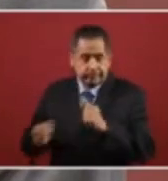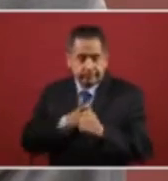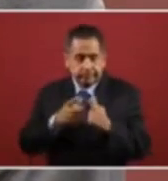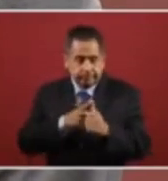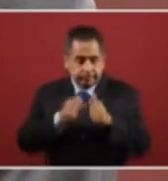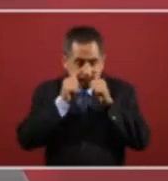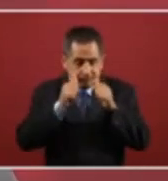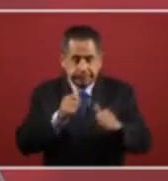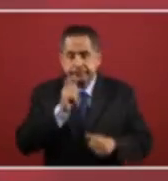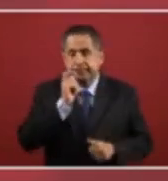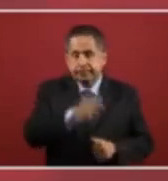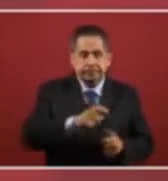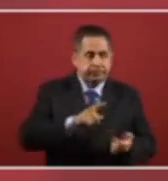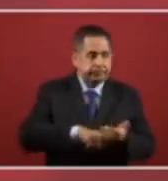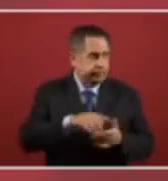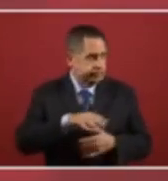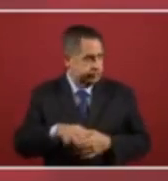without